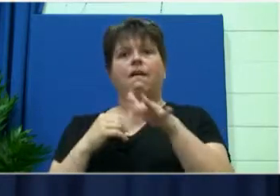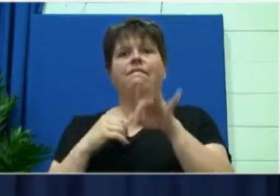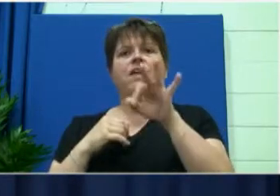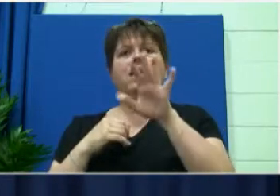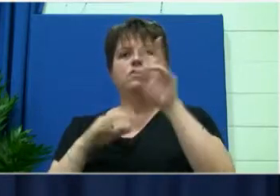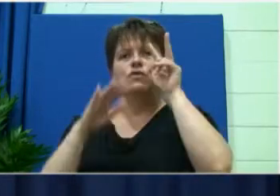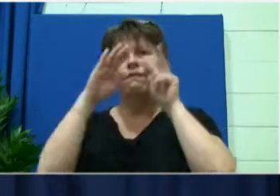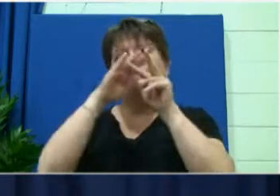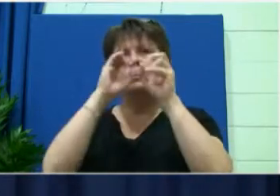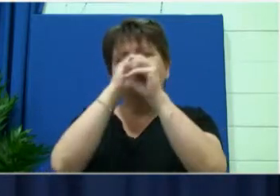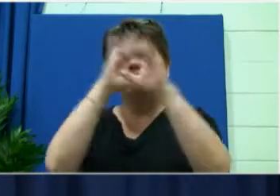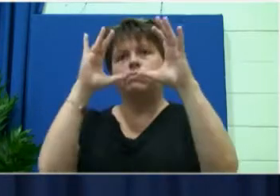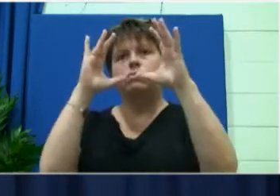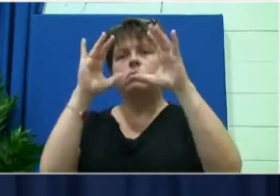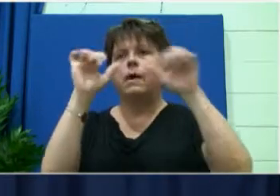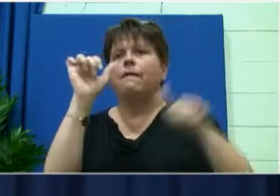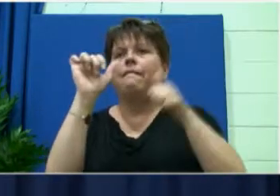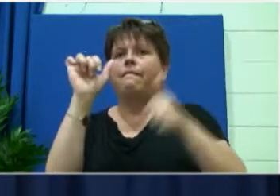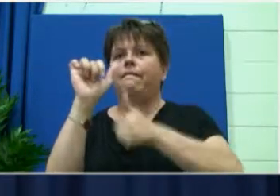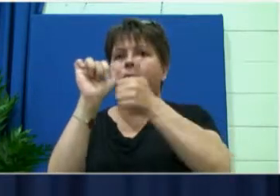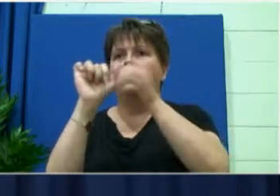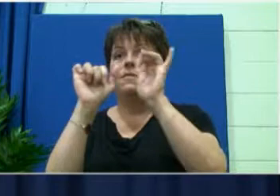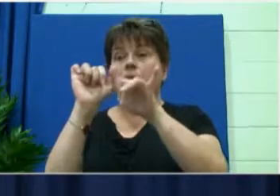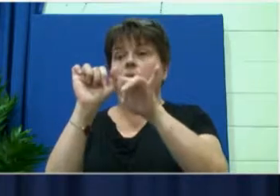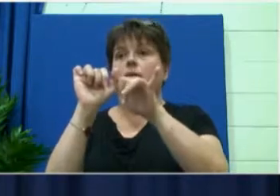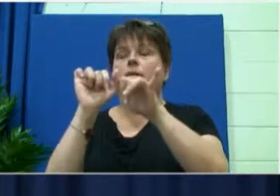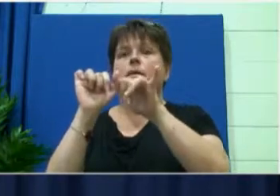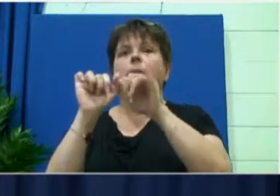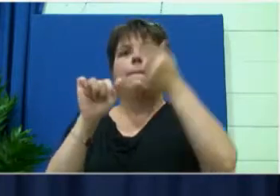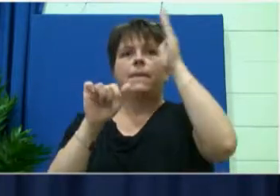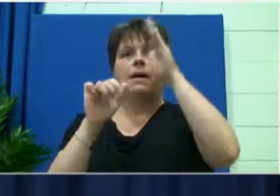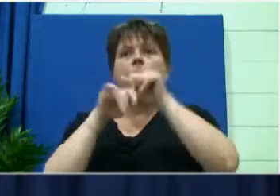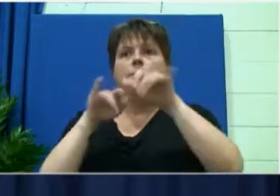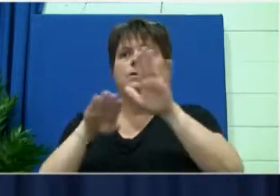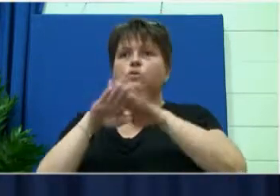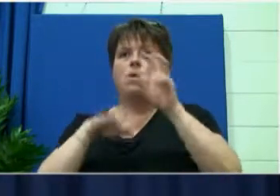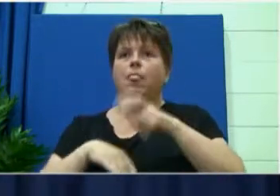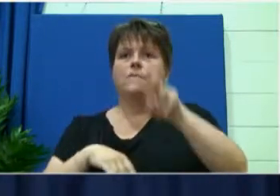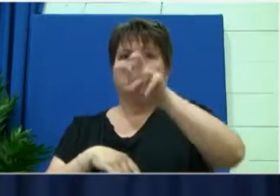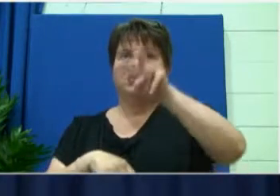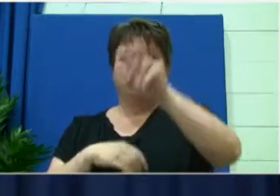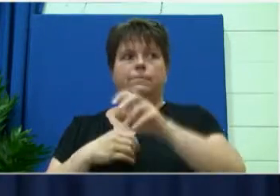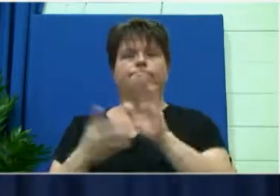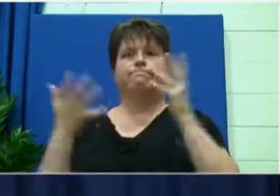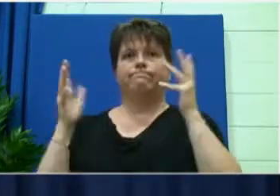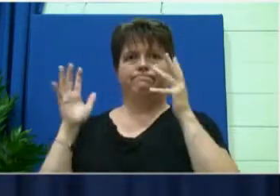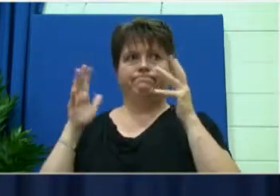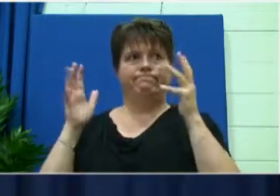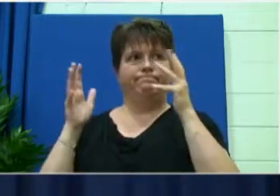your vision and pursue it, and may God bless you on your journey.